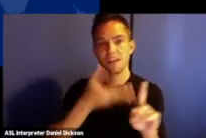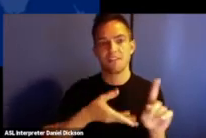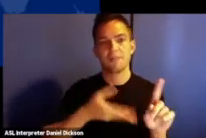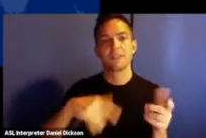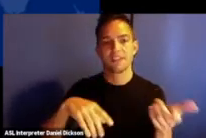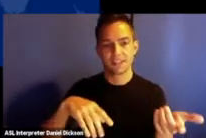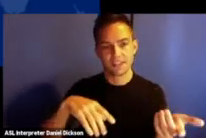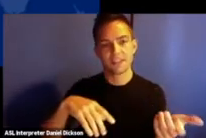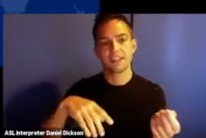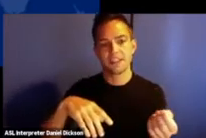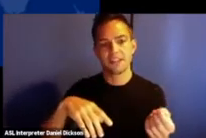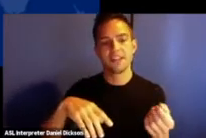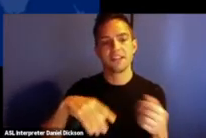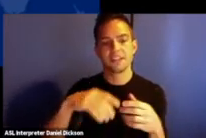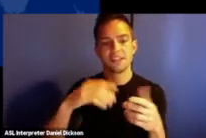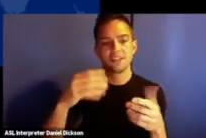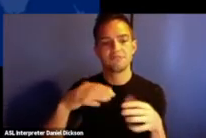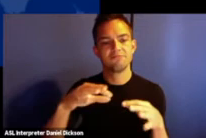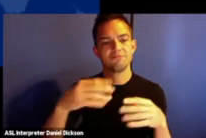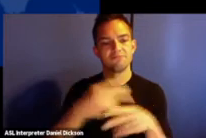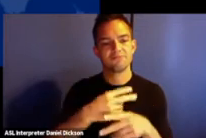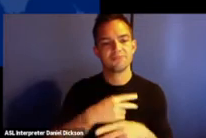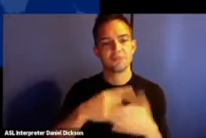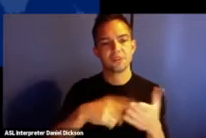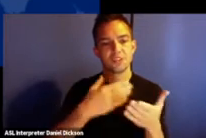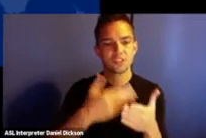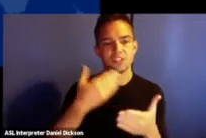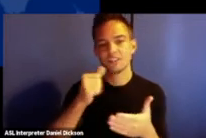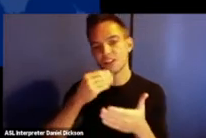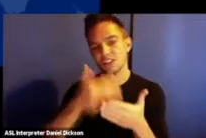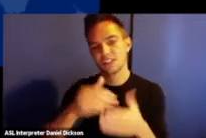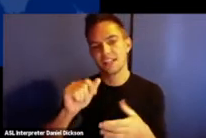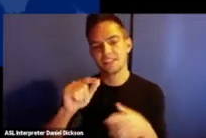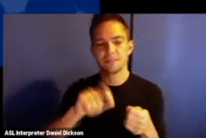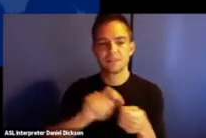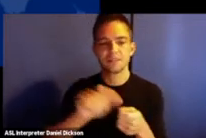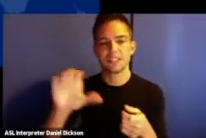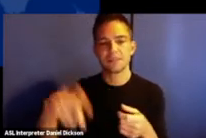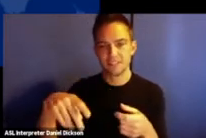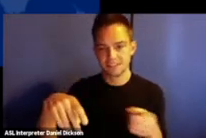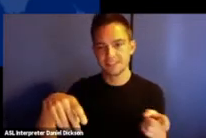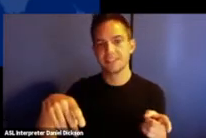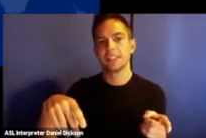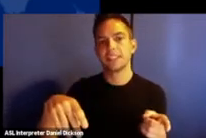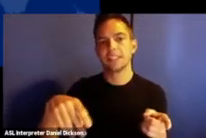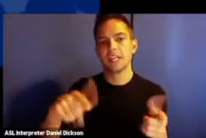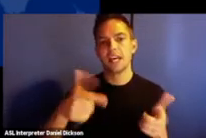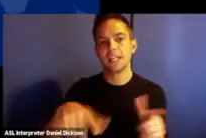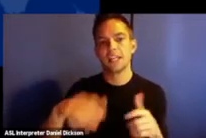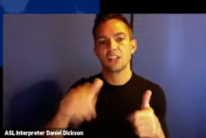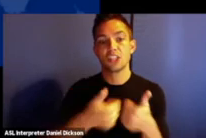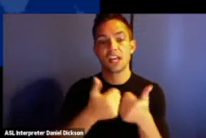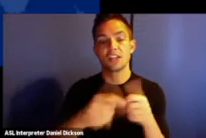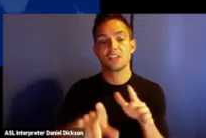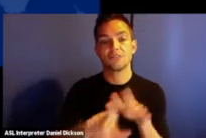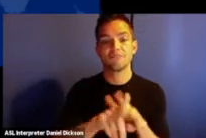point they're fine, one point they're not good, as with any disability, but especially with CP. So just take a deep breath. Let the challenges roll. And if you need help,